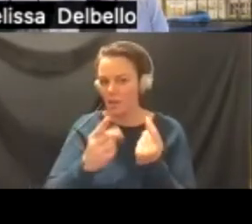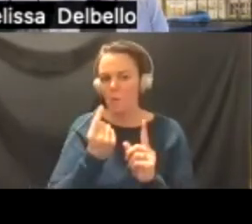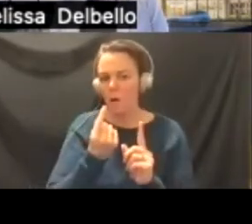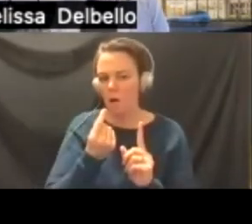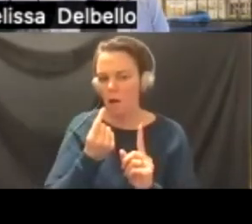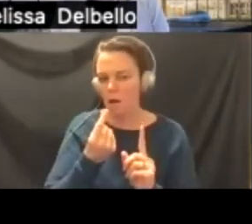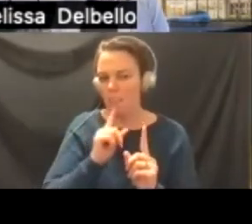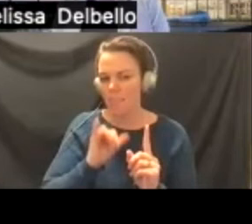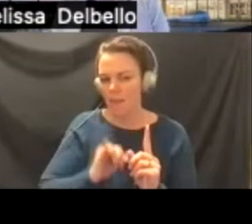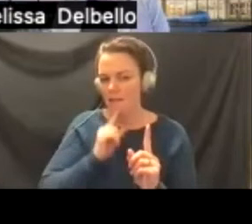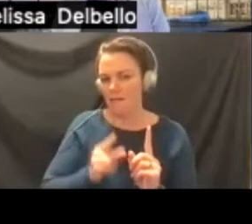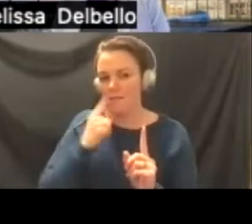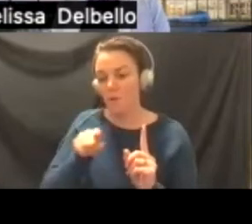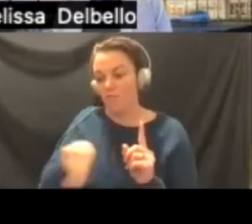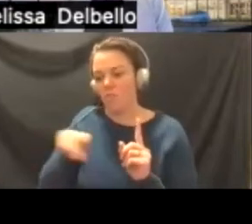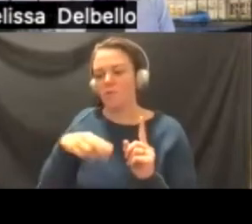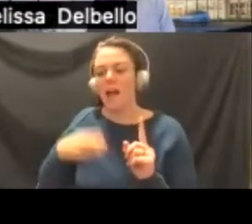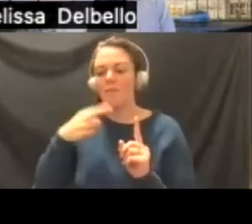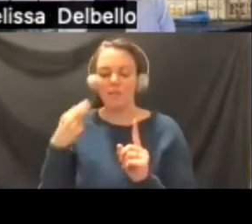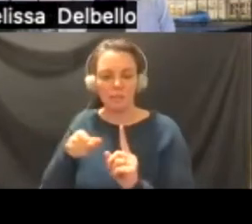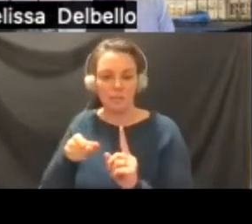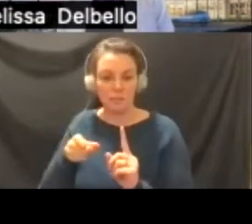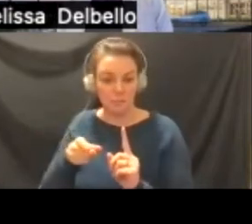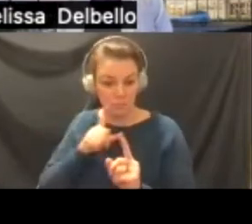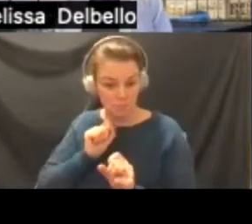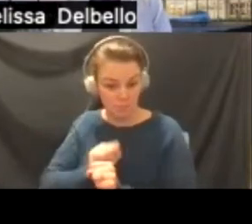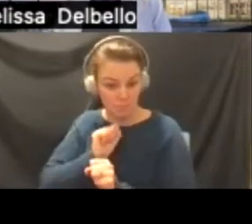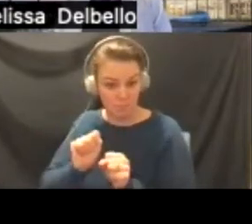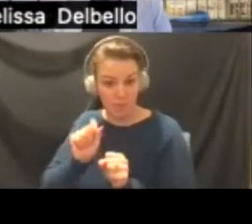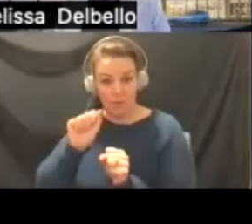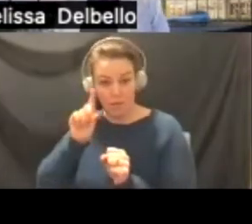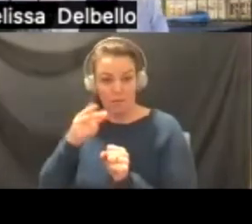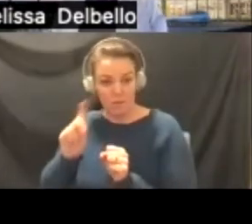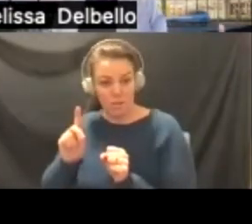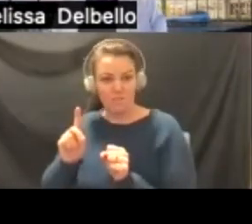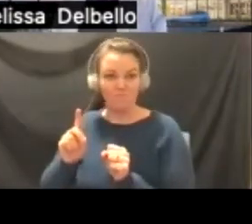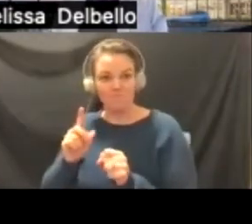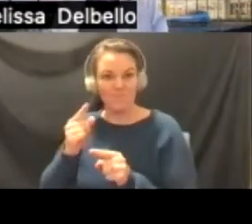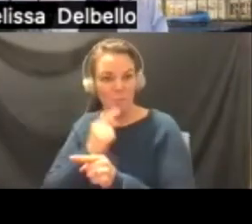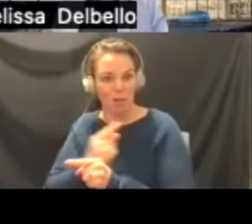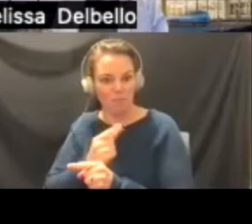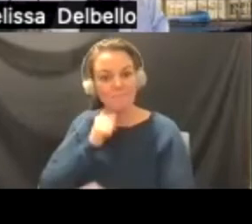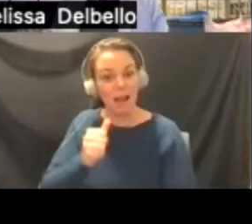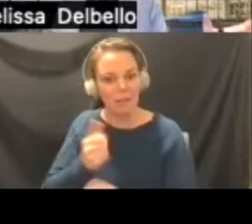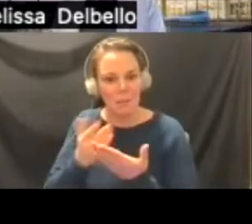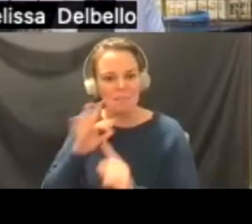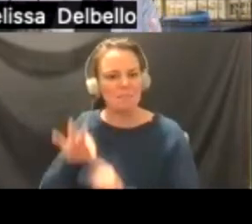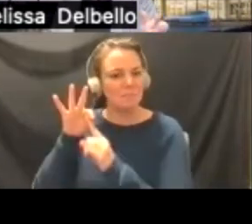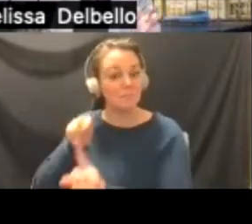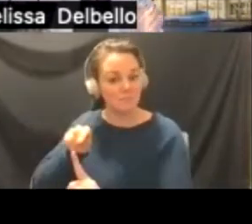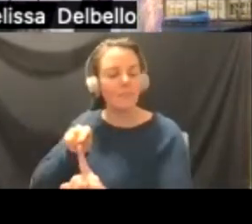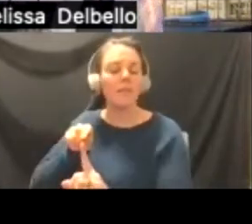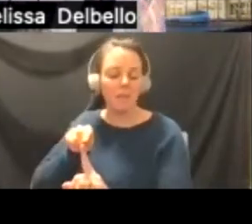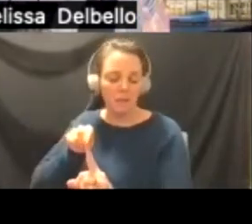these high-risk offspring. It may not actually be what we think of as typical ADHD. It may